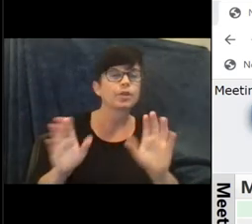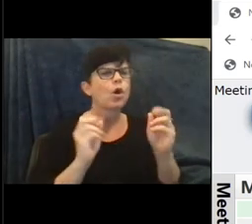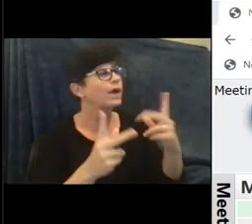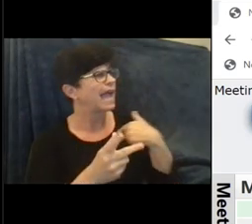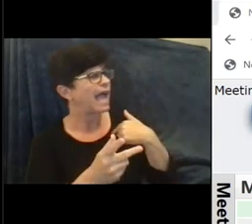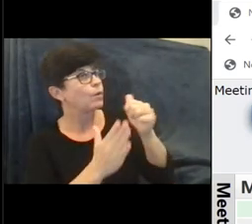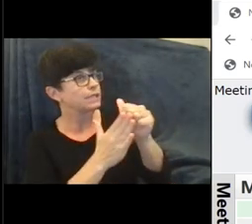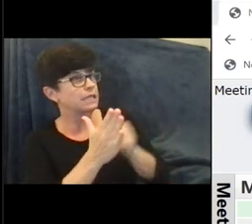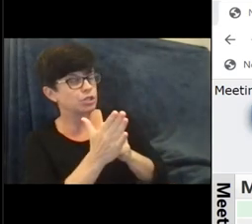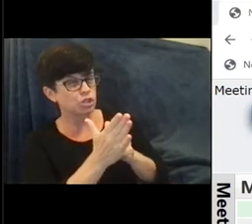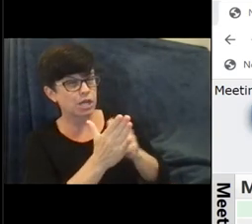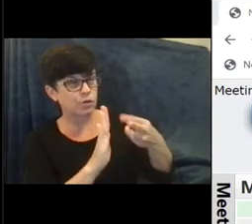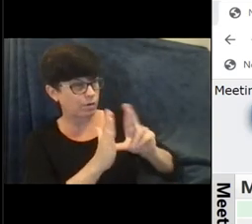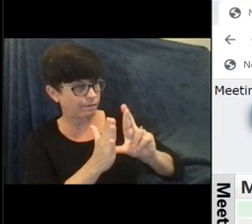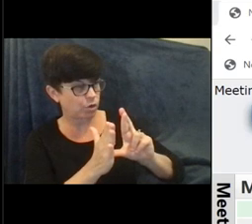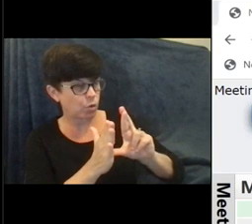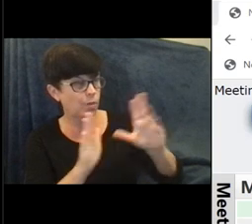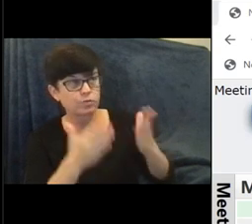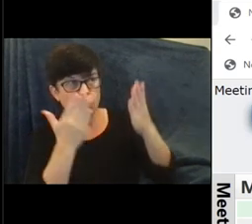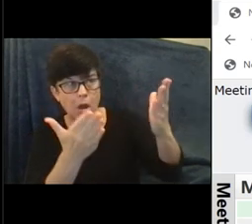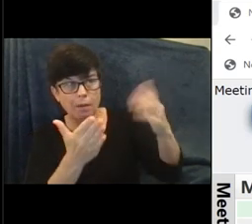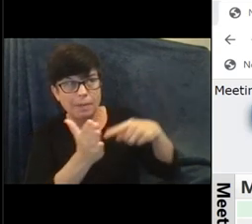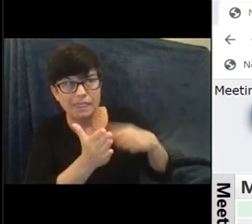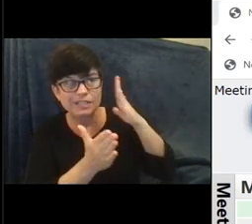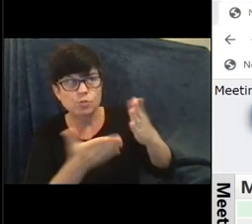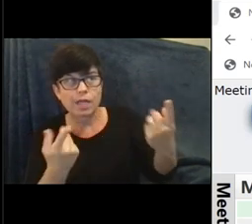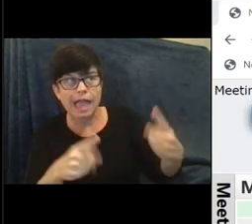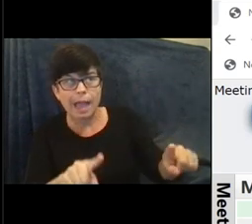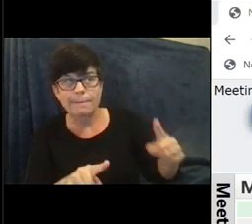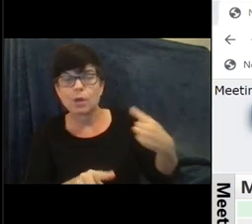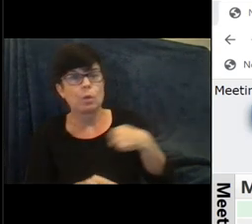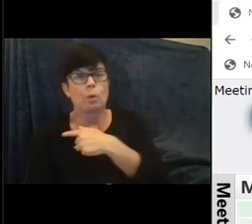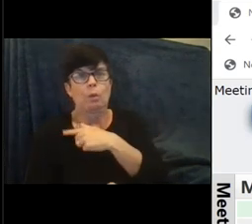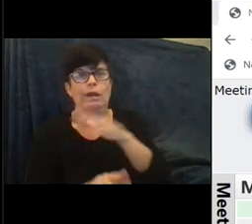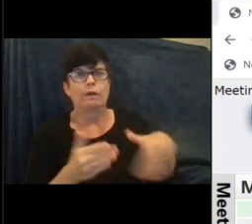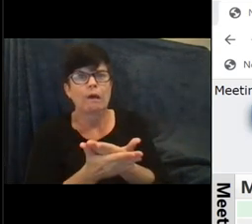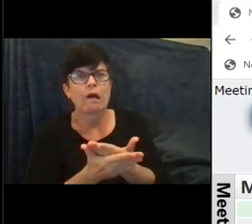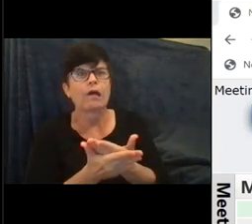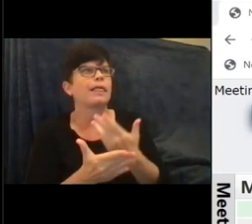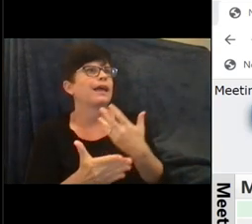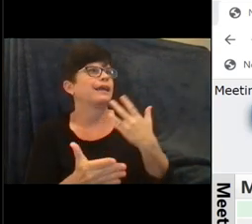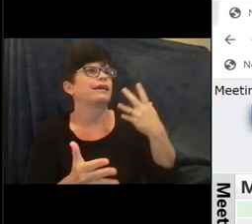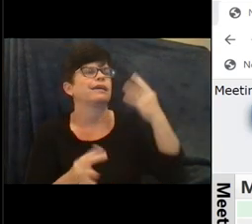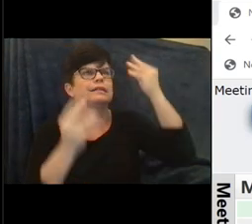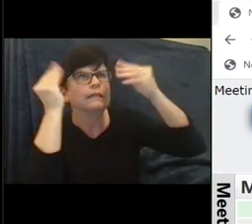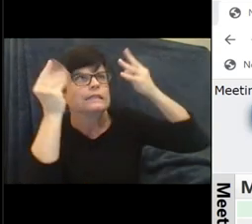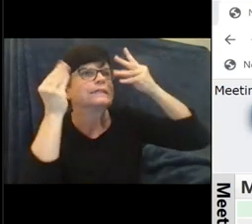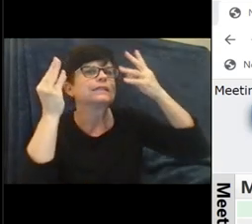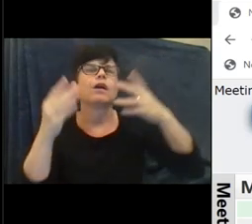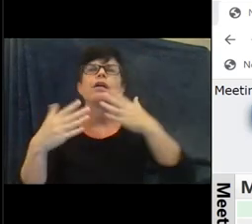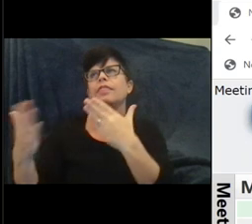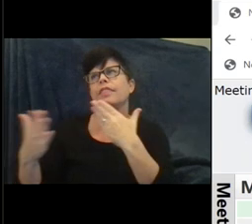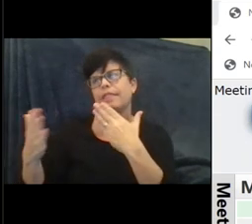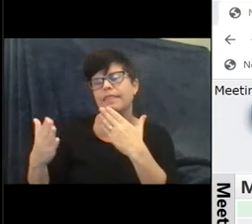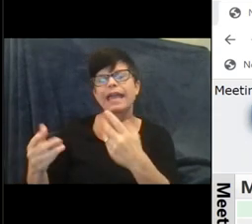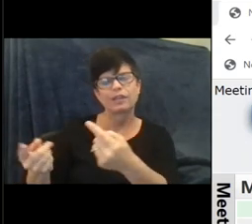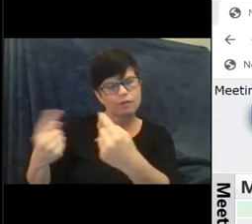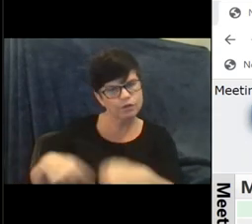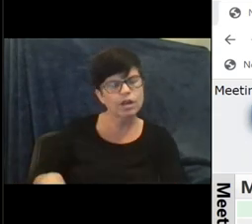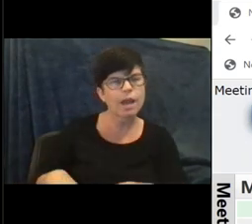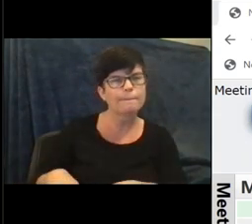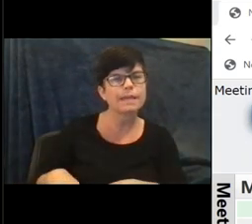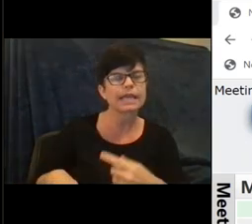this was brought up that it was going to happen, and I feel like we're all kind of spinning our wheels. But thank you, Catherine, for at least coming in and speaking about these two things. But